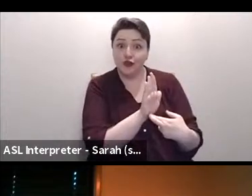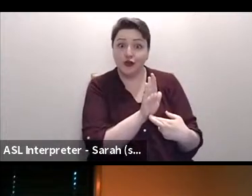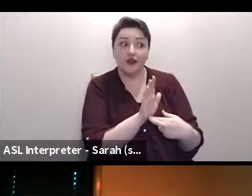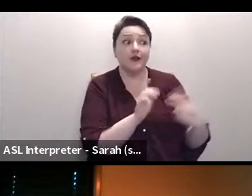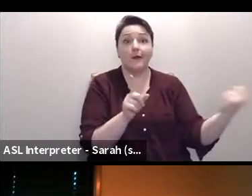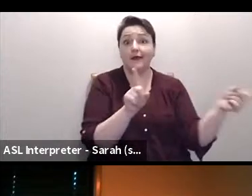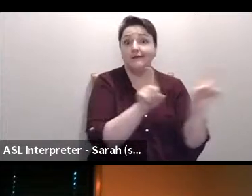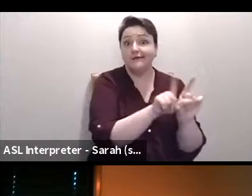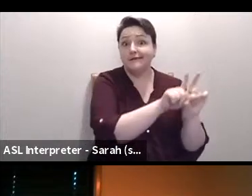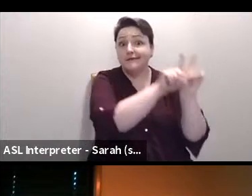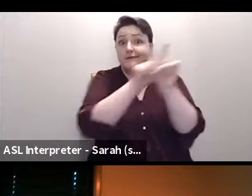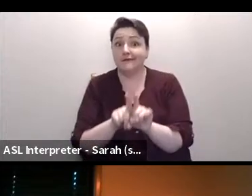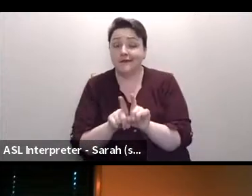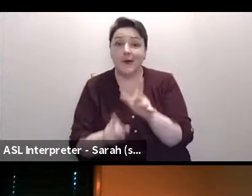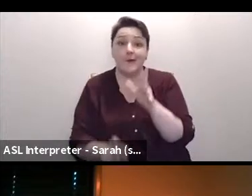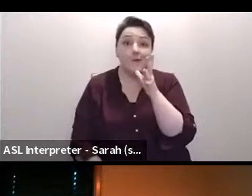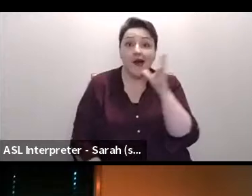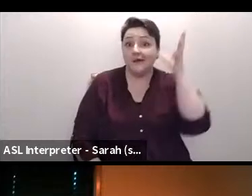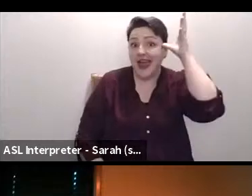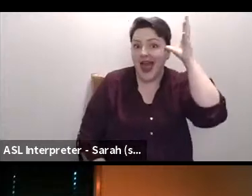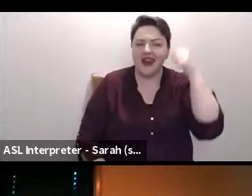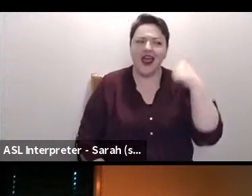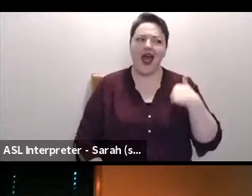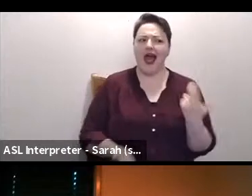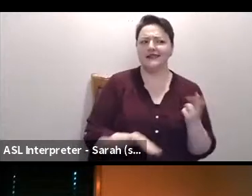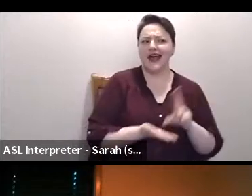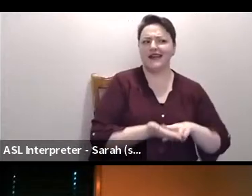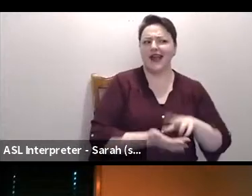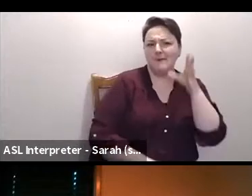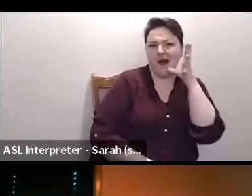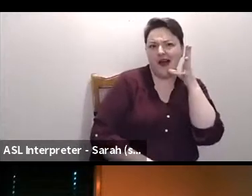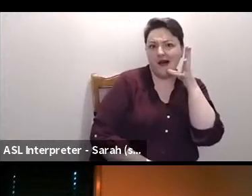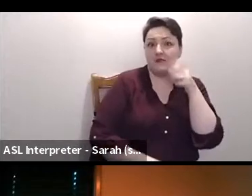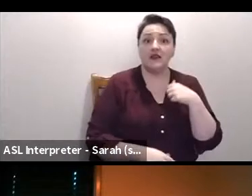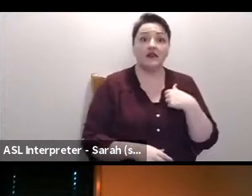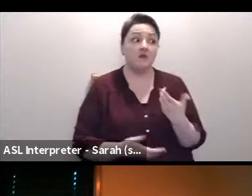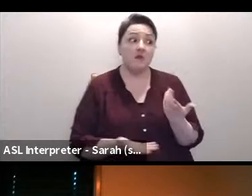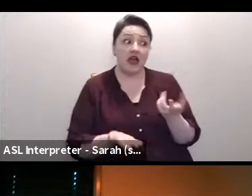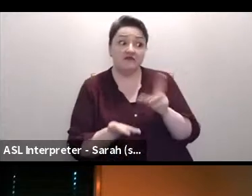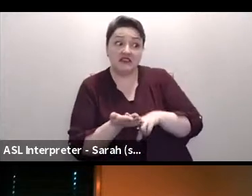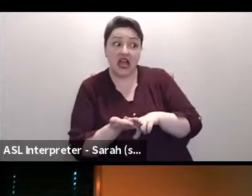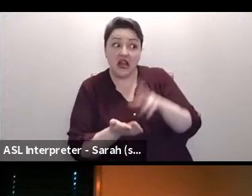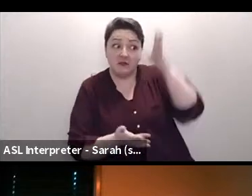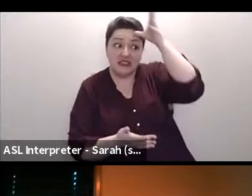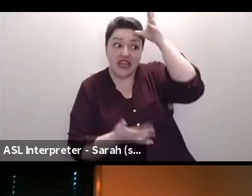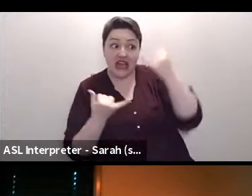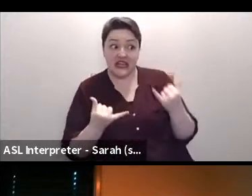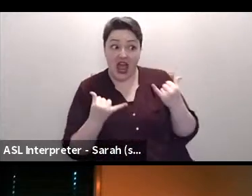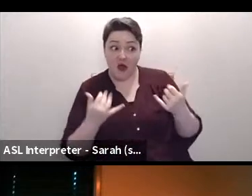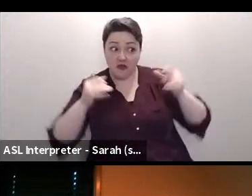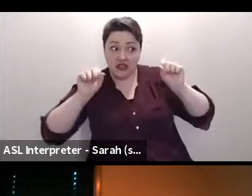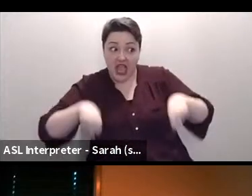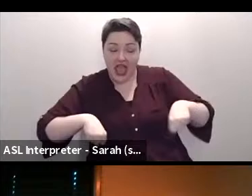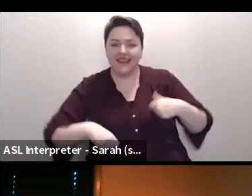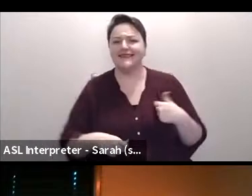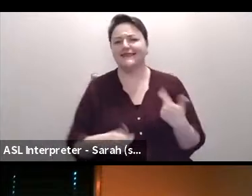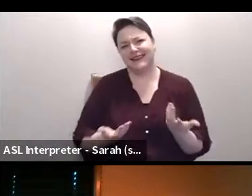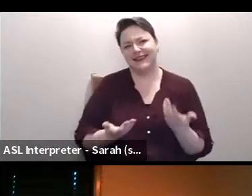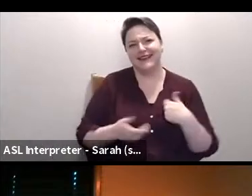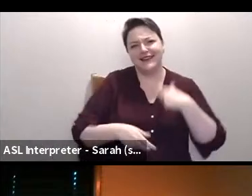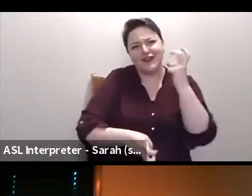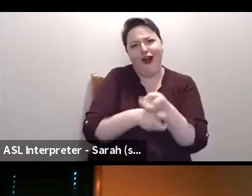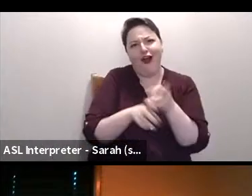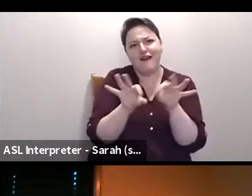and dad. People like, hey, I signed up my dad, but can my mom get a vaccine? And, it's hard to turn away families, because when you talk about public